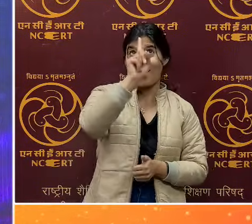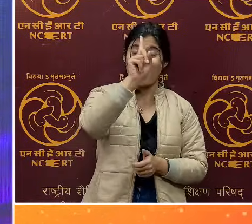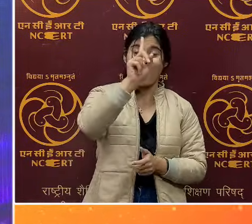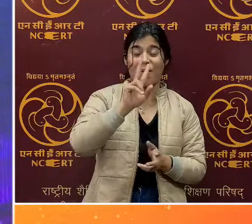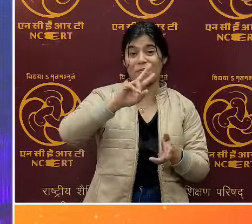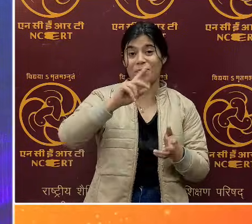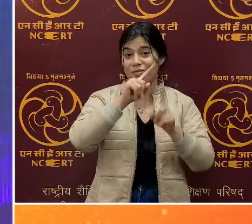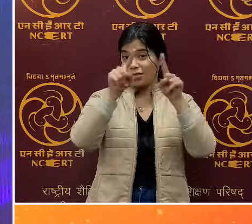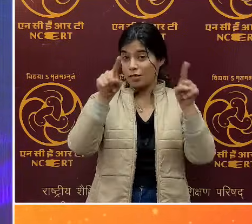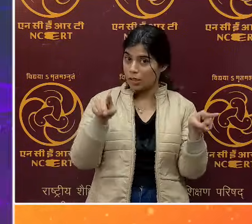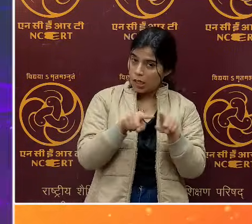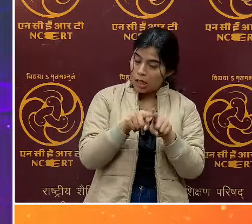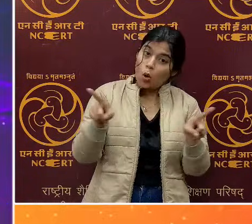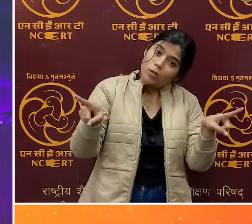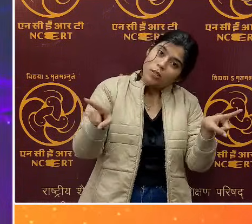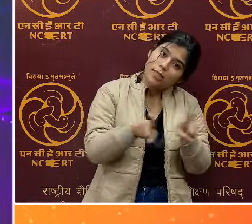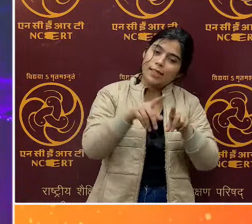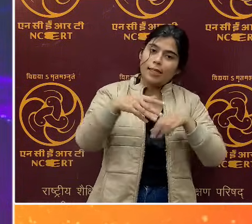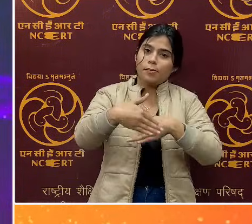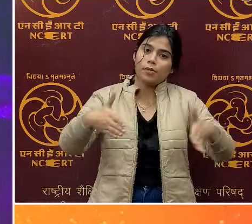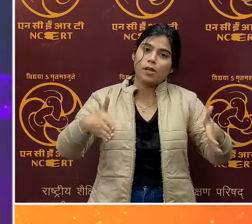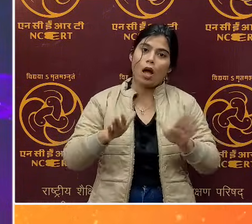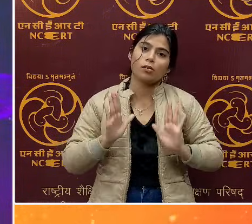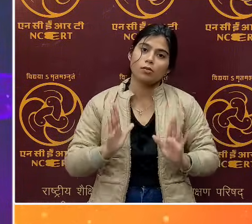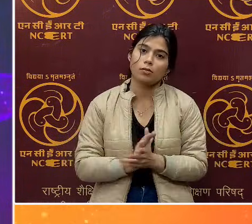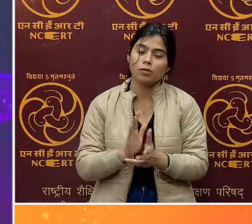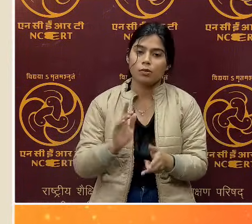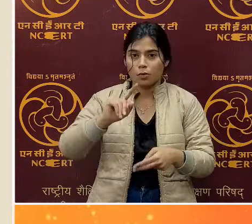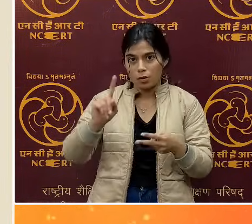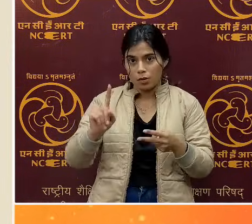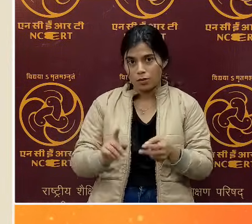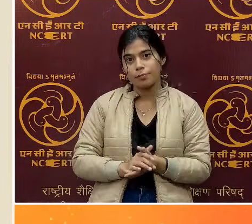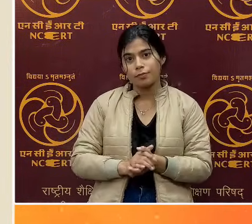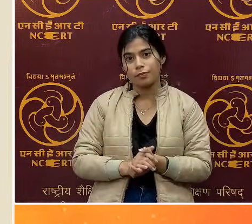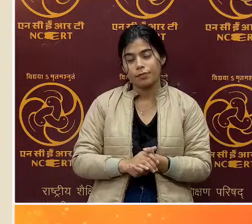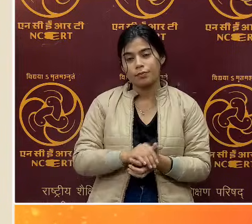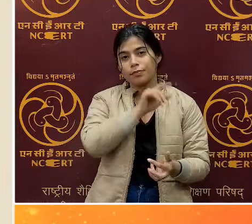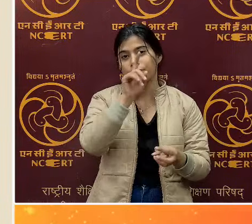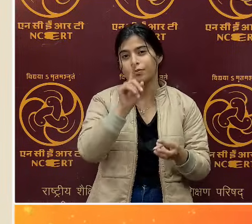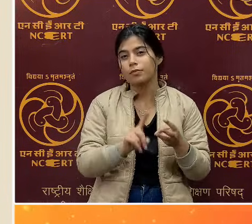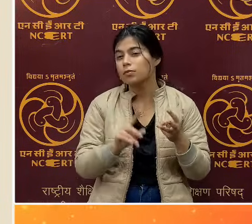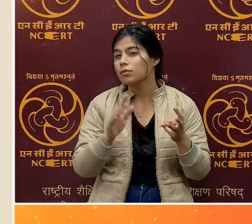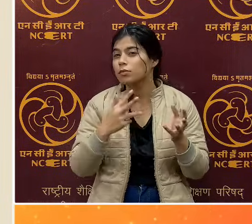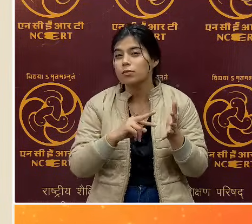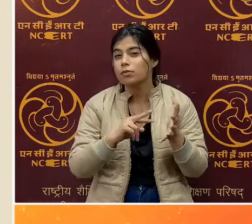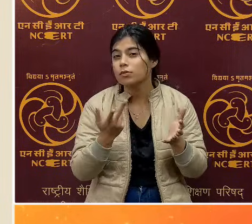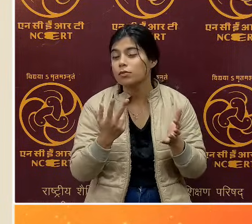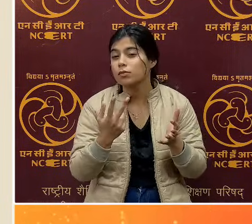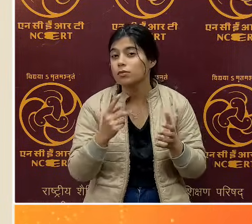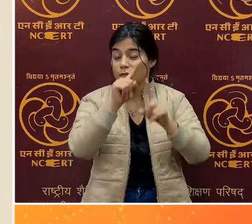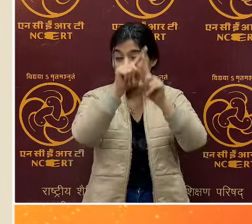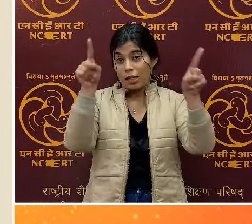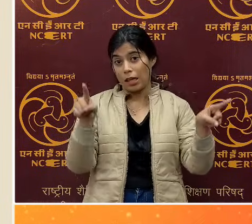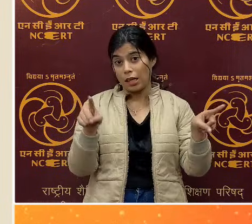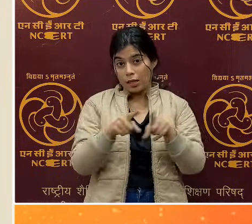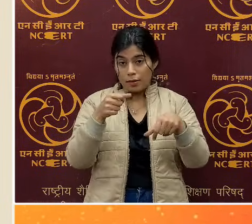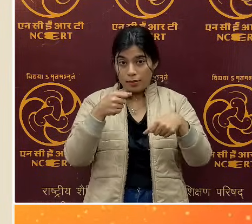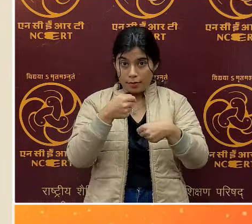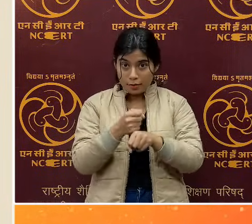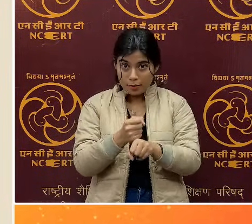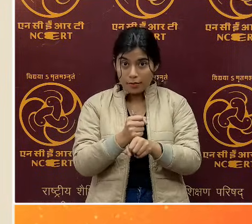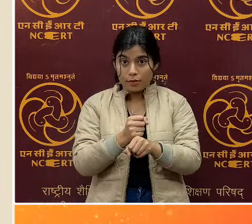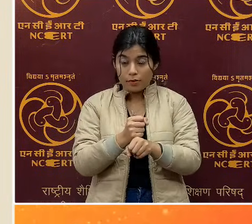the same size. Yes. Okay. Further moving, the next property is what? The image formed is